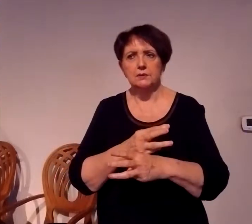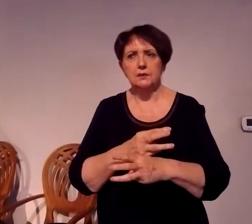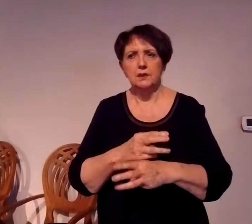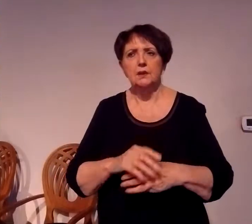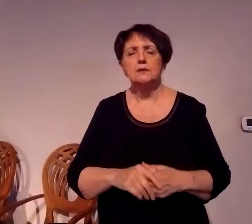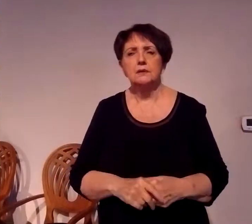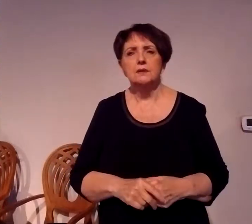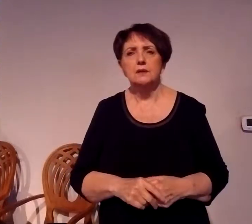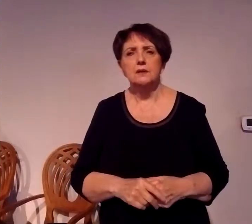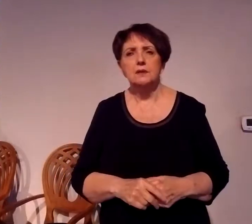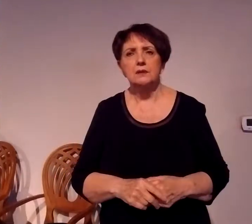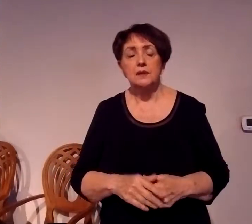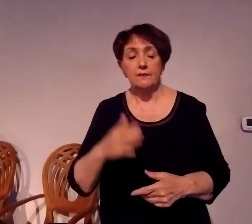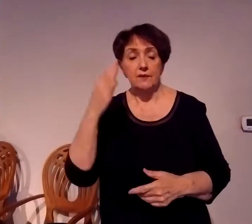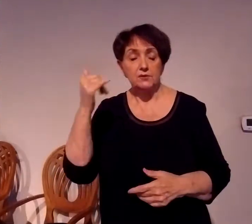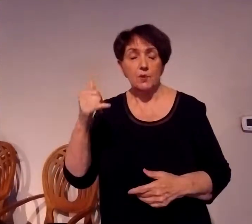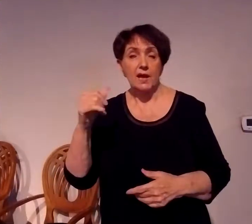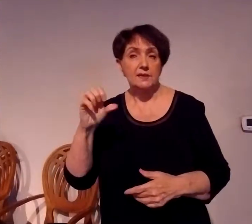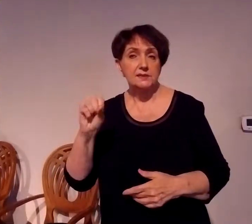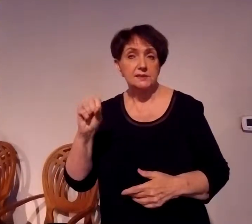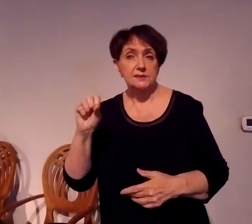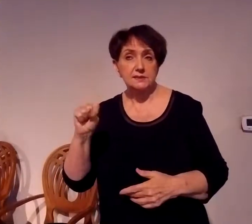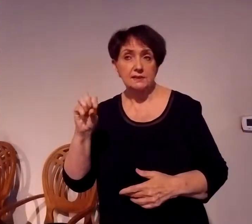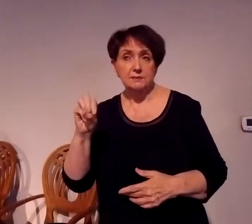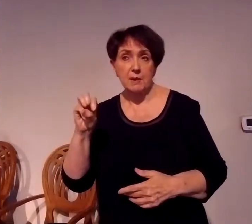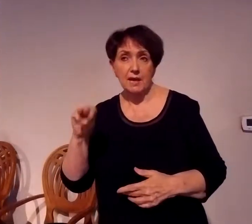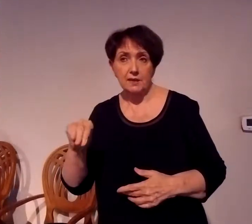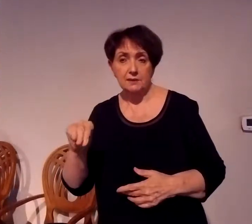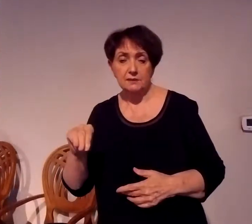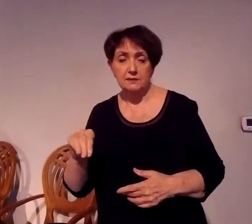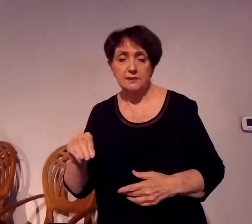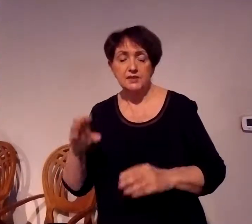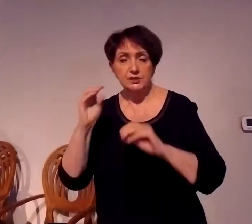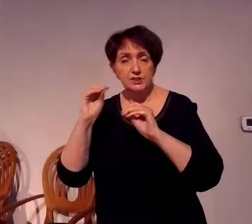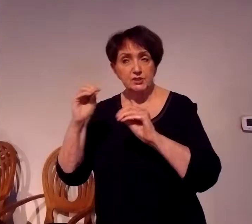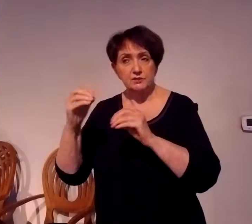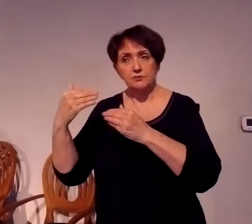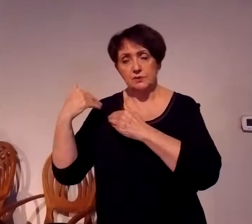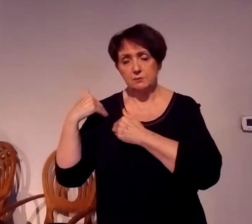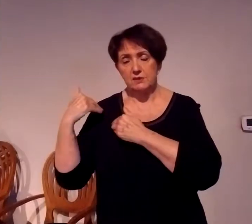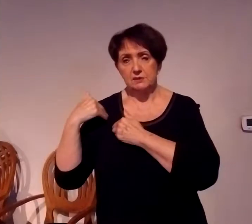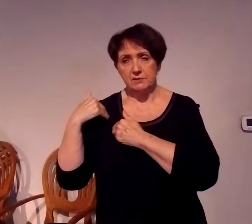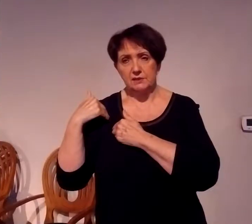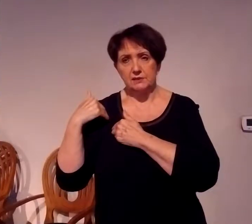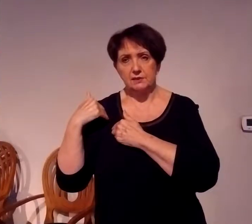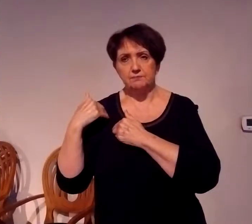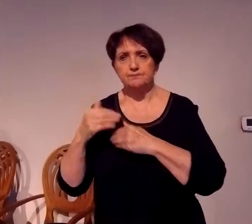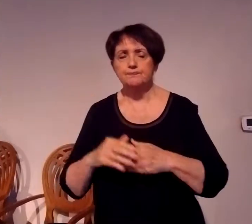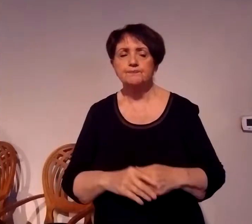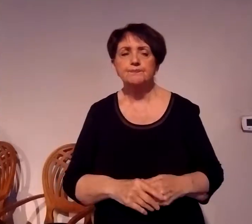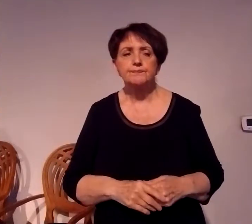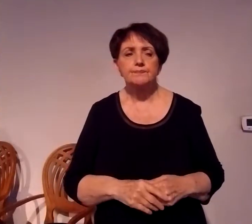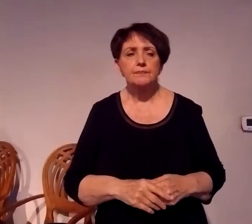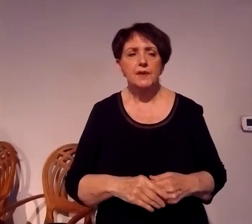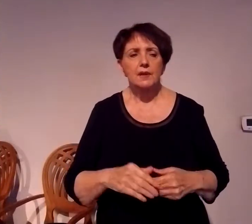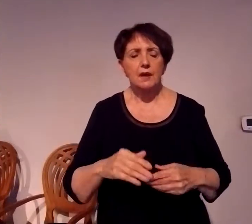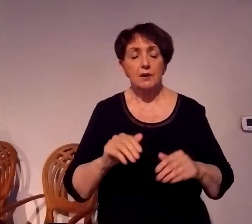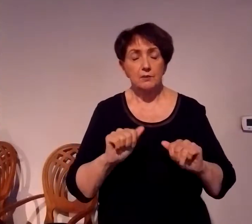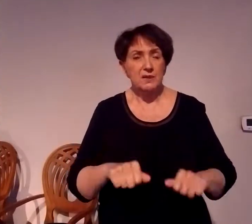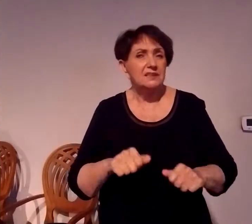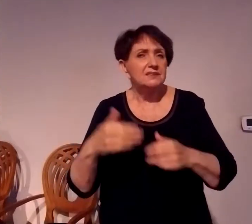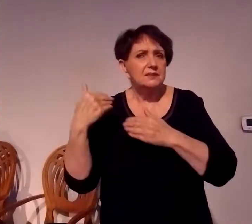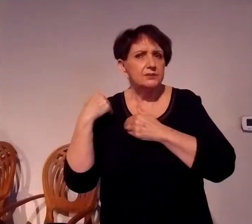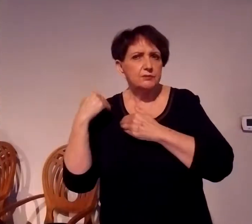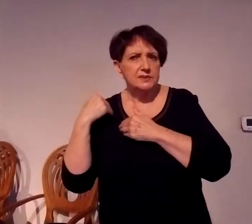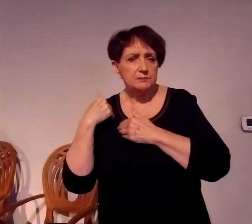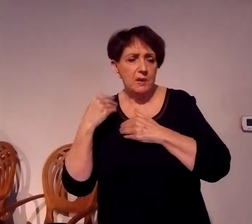Which is why in the science of mind we so heavily teach responsibility. Our ability to respond to